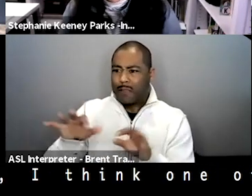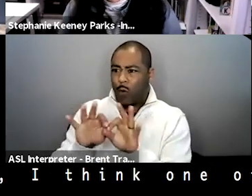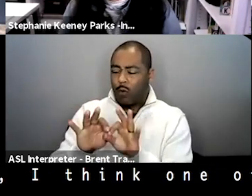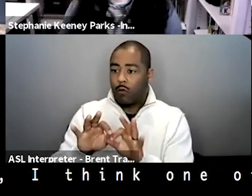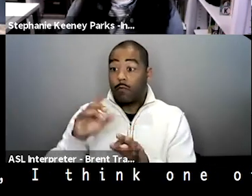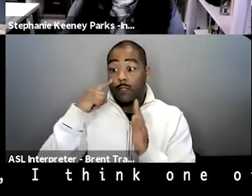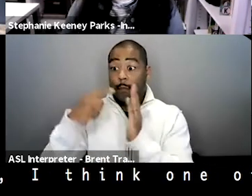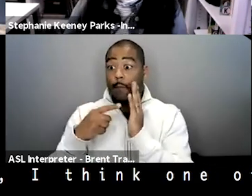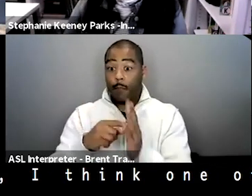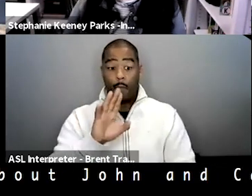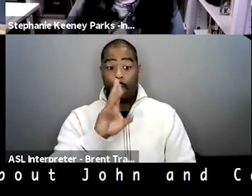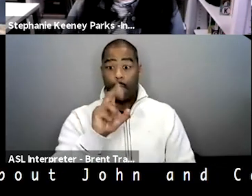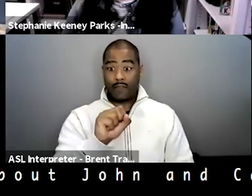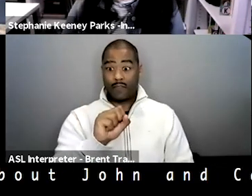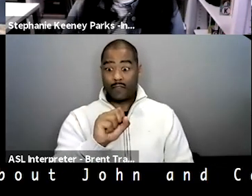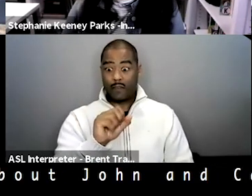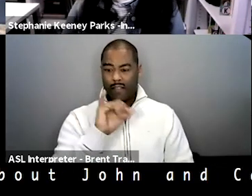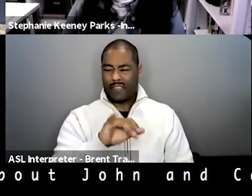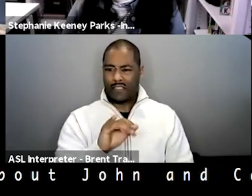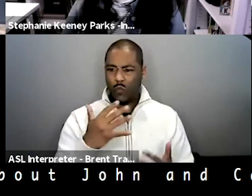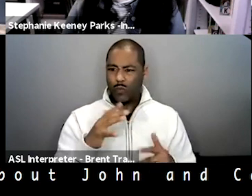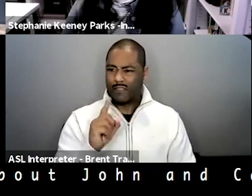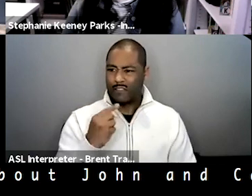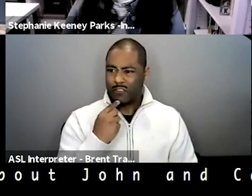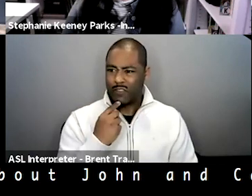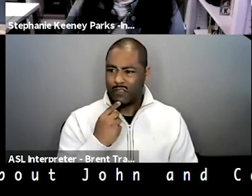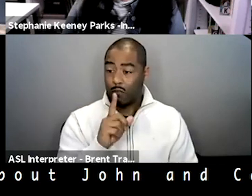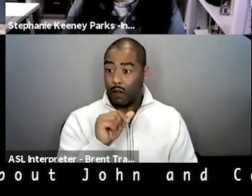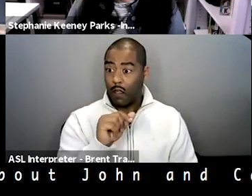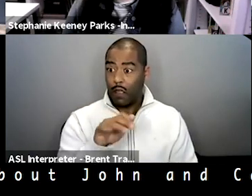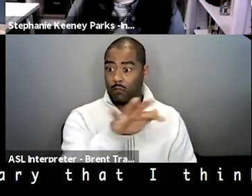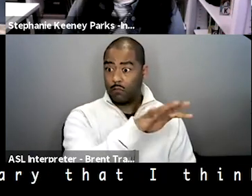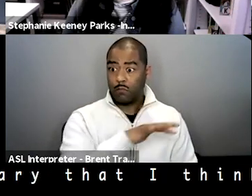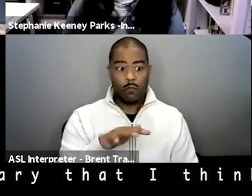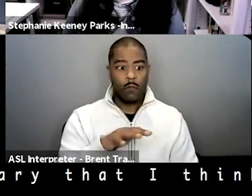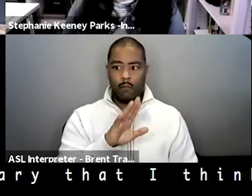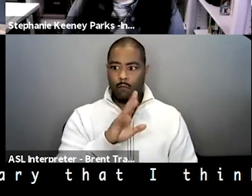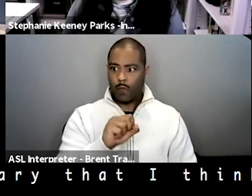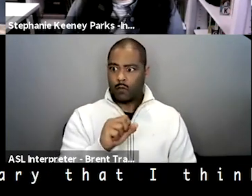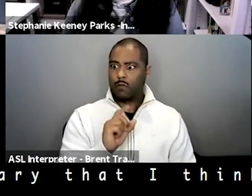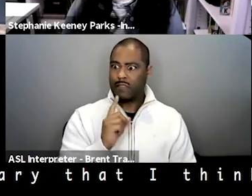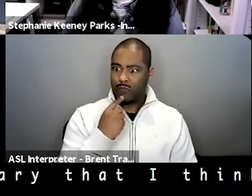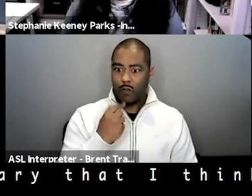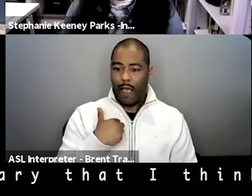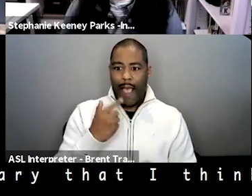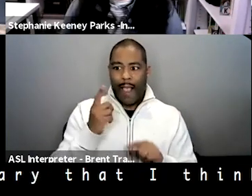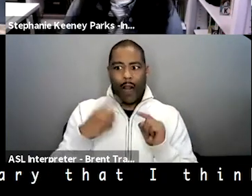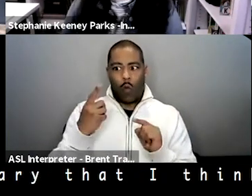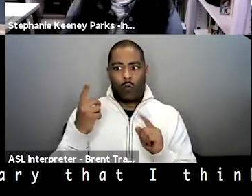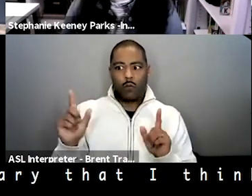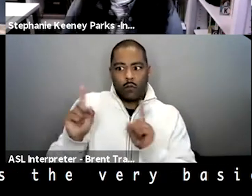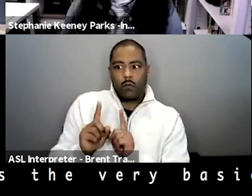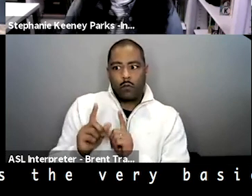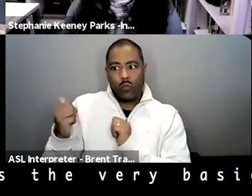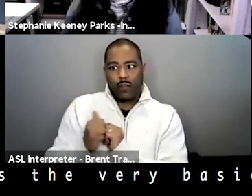situation in LA, right? And, you know, I think one of the things about John and Caren's